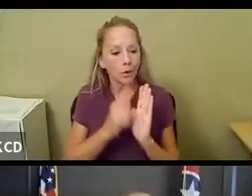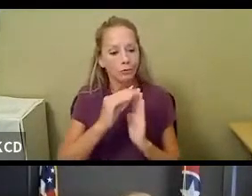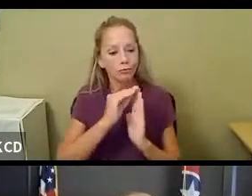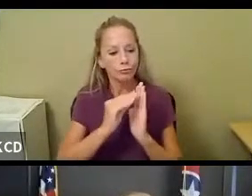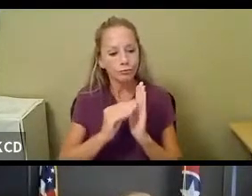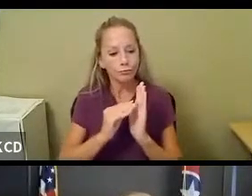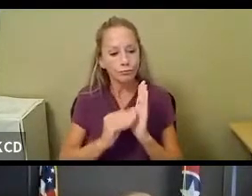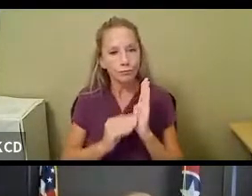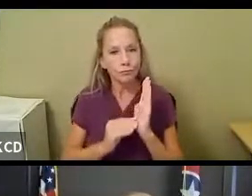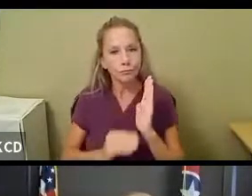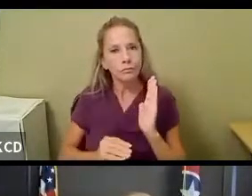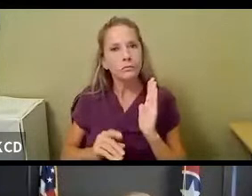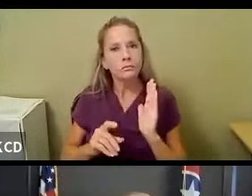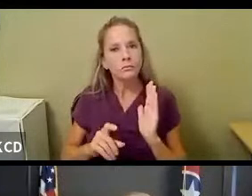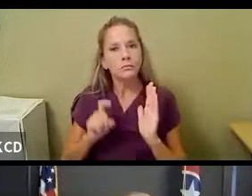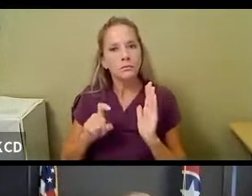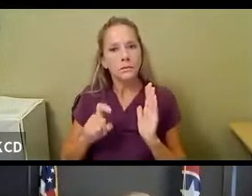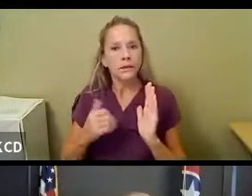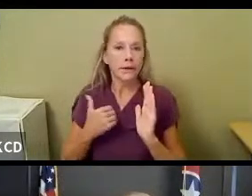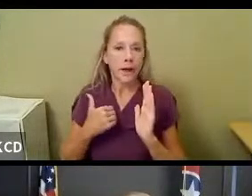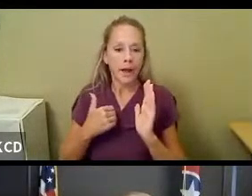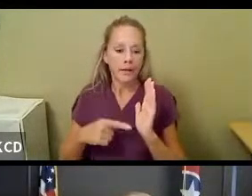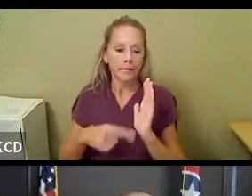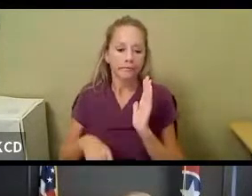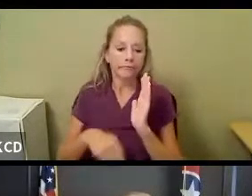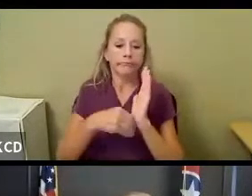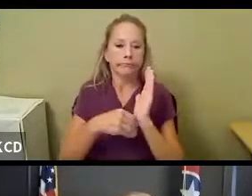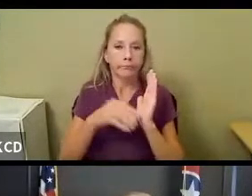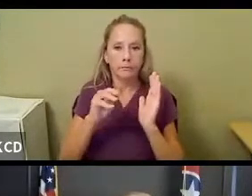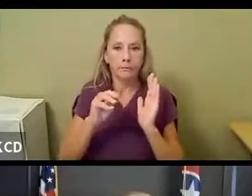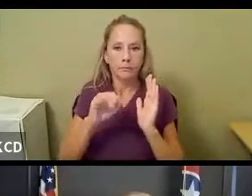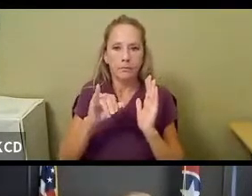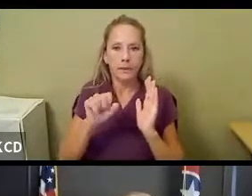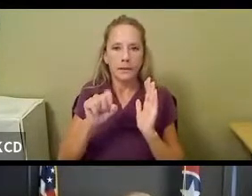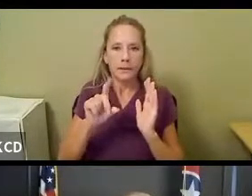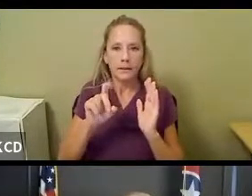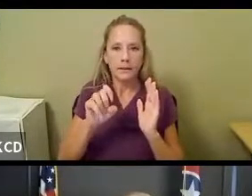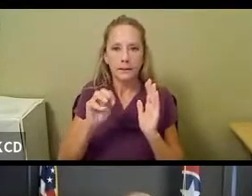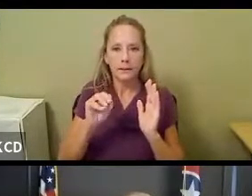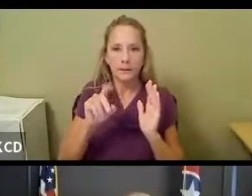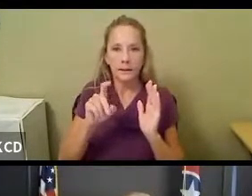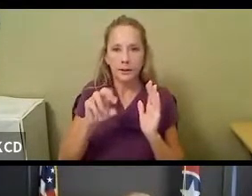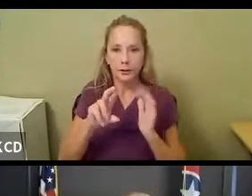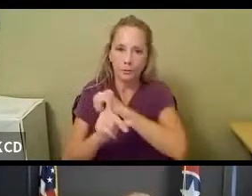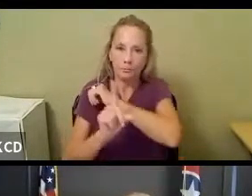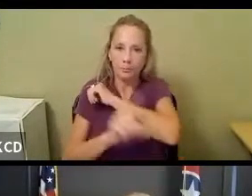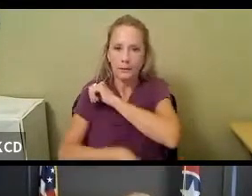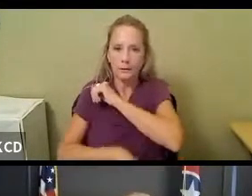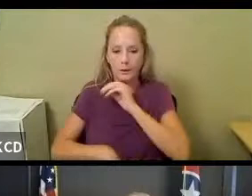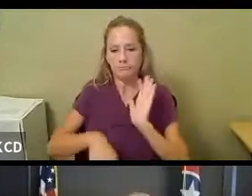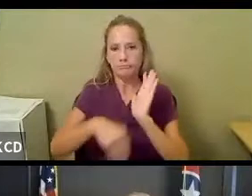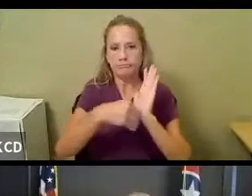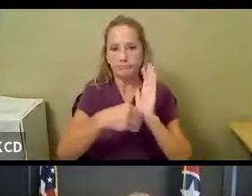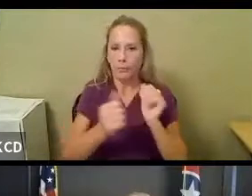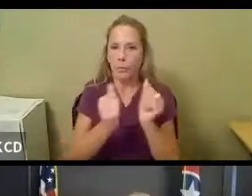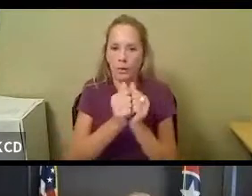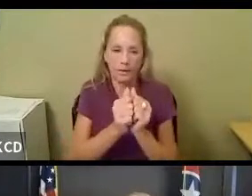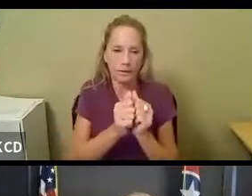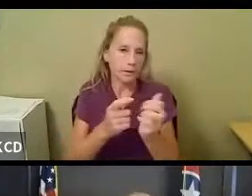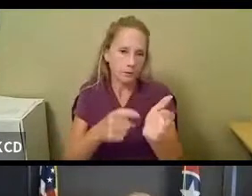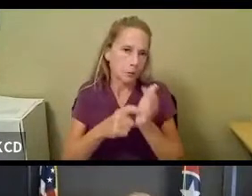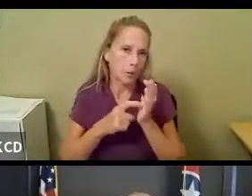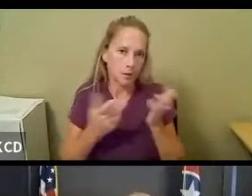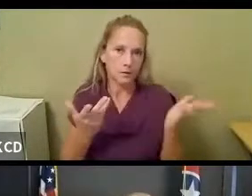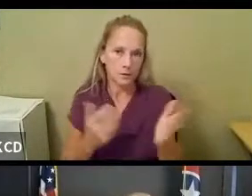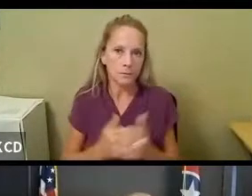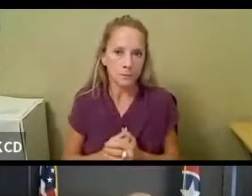has to be a misdemeanor penalty on that. So I would be hopeful that